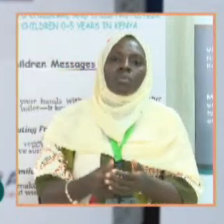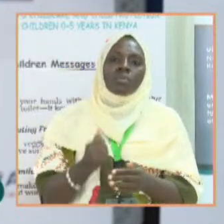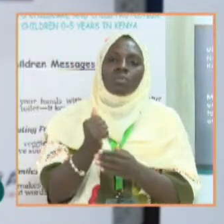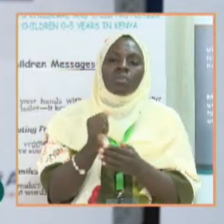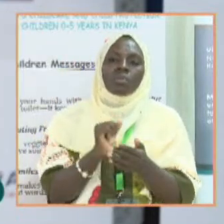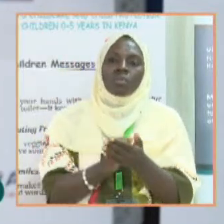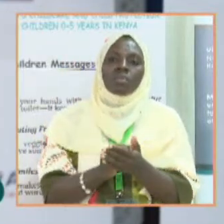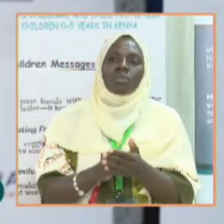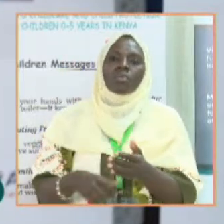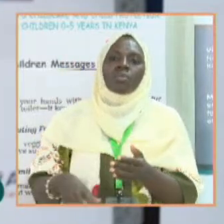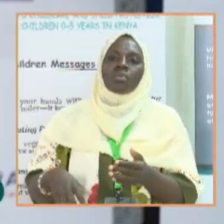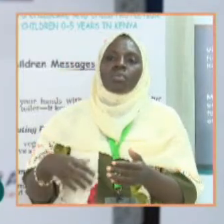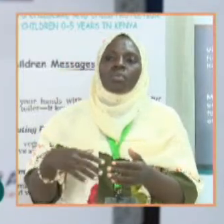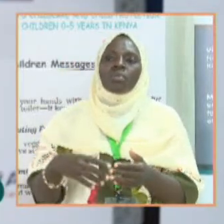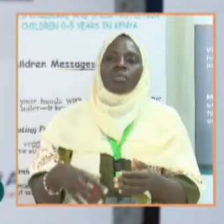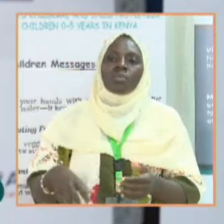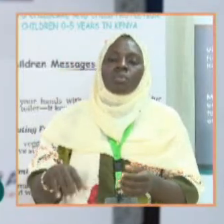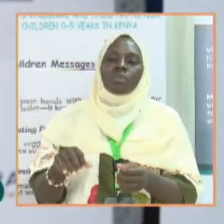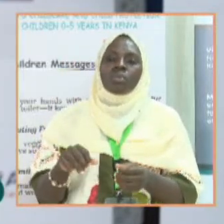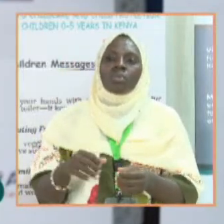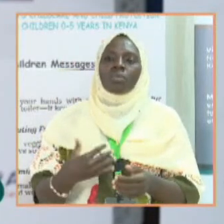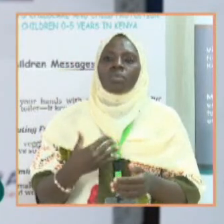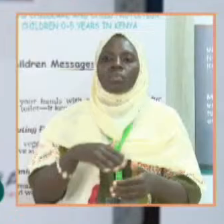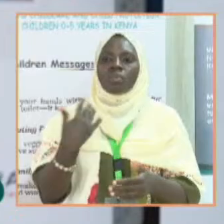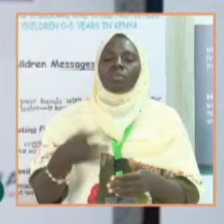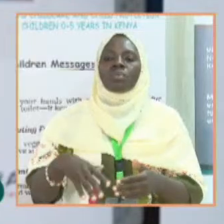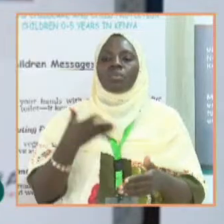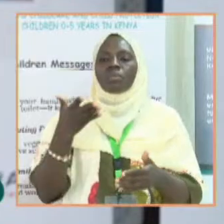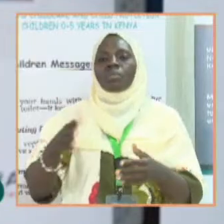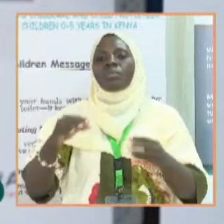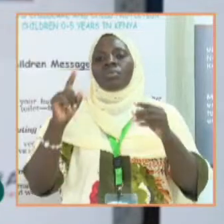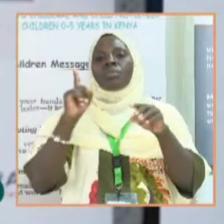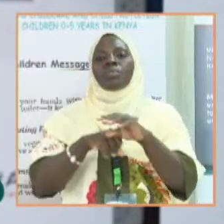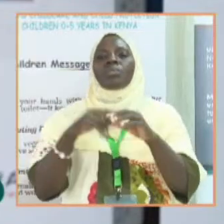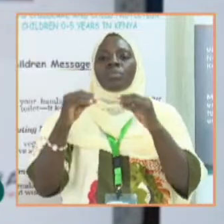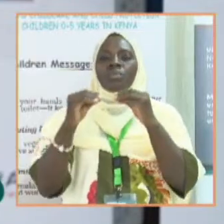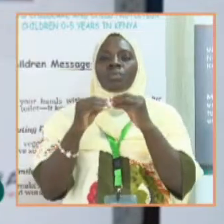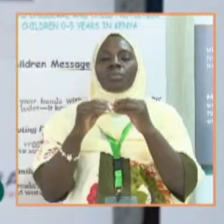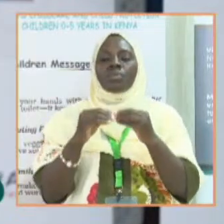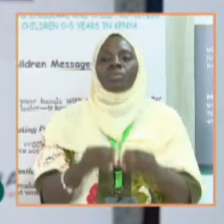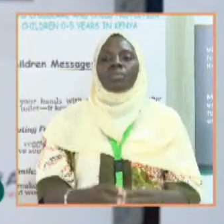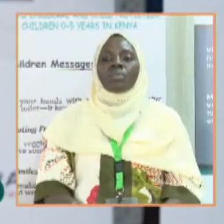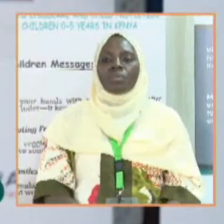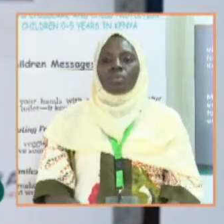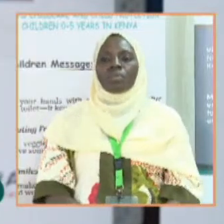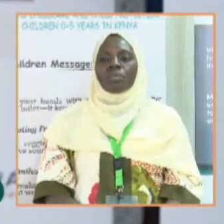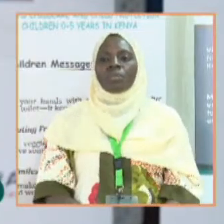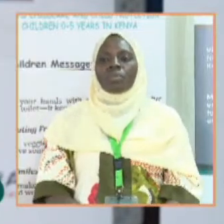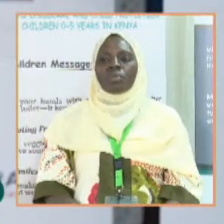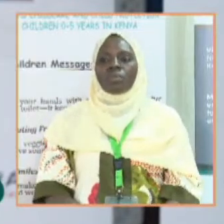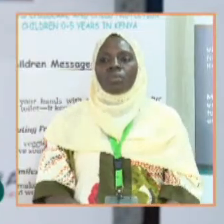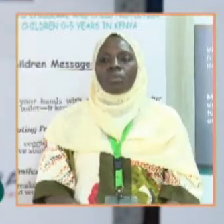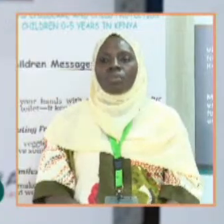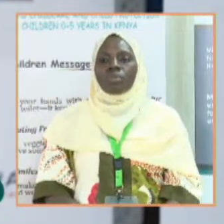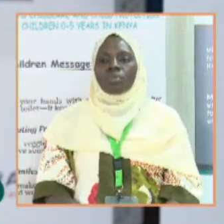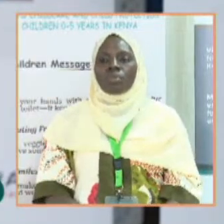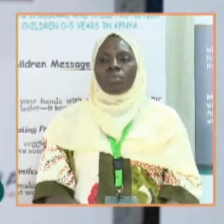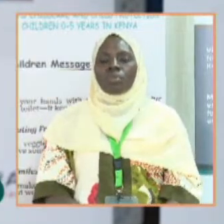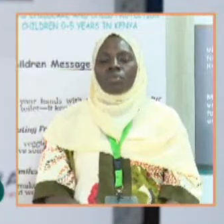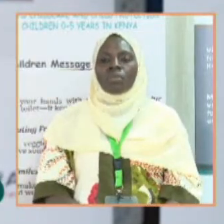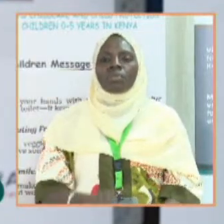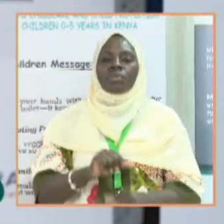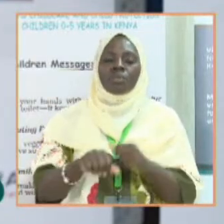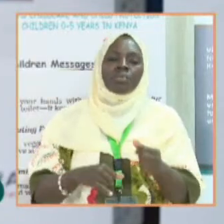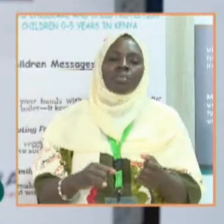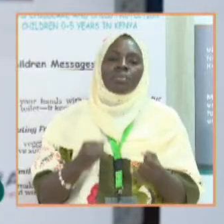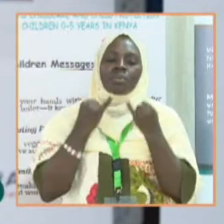to address. And then we have lack of clear coordination framework in some of the counties. On data